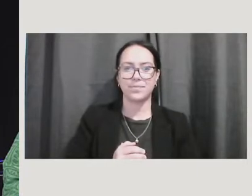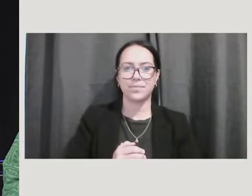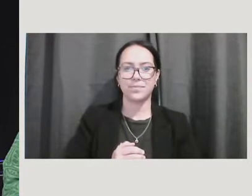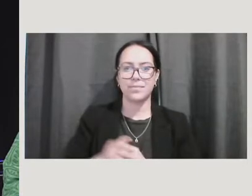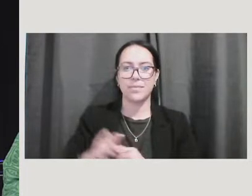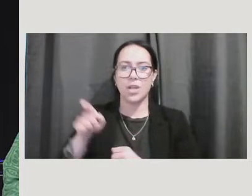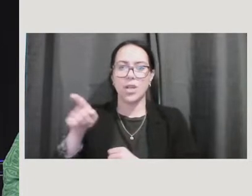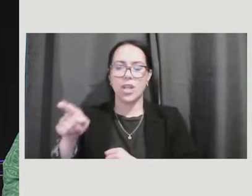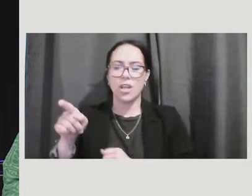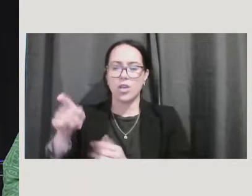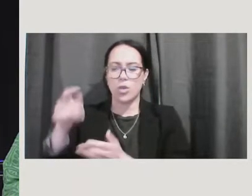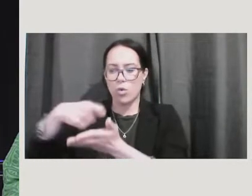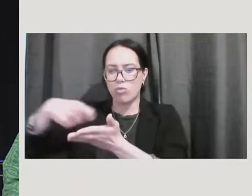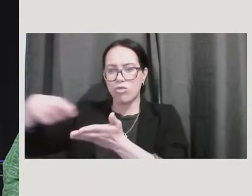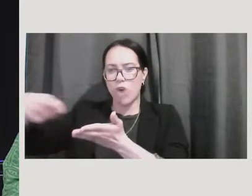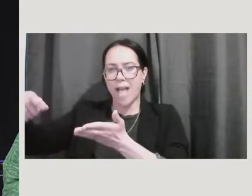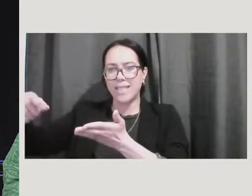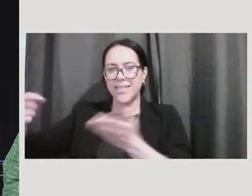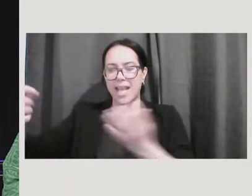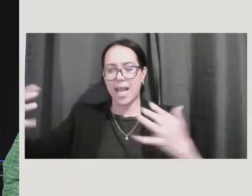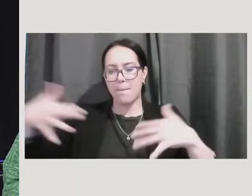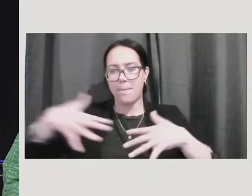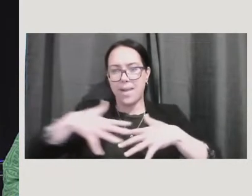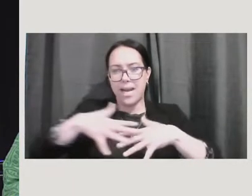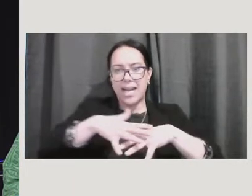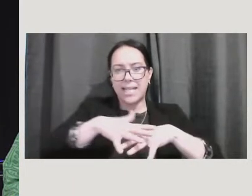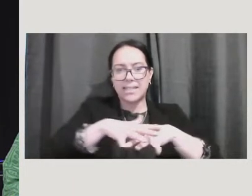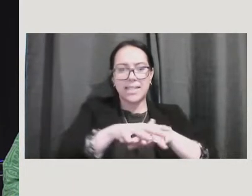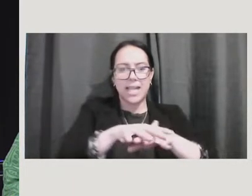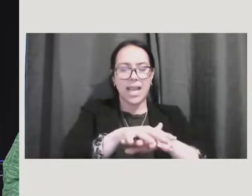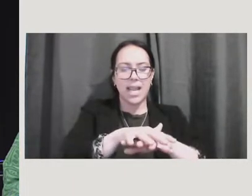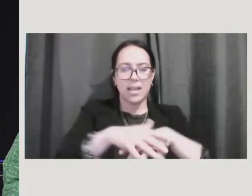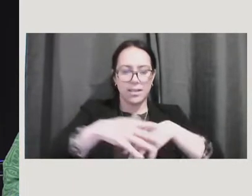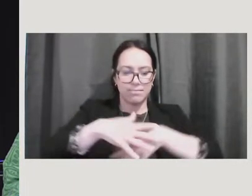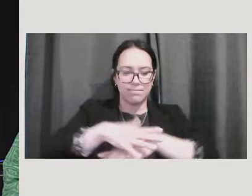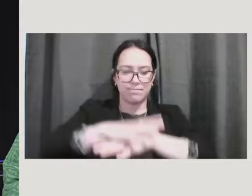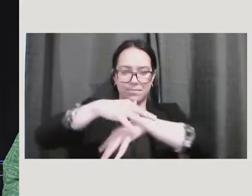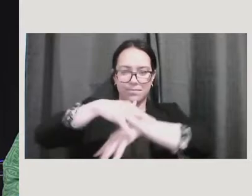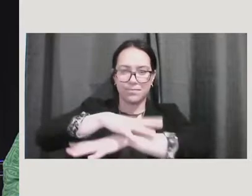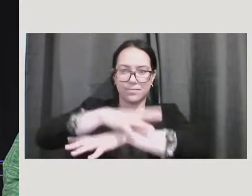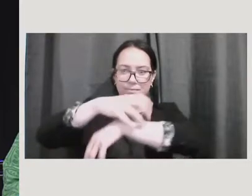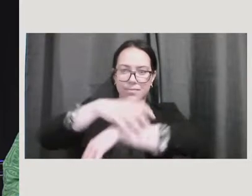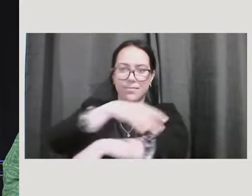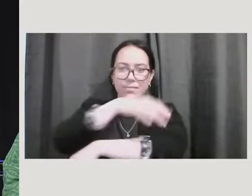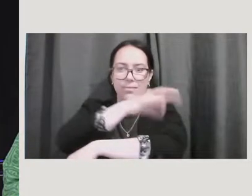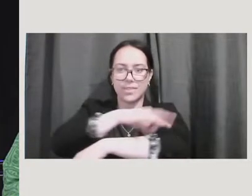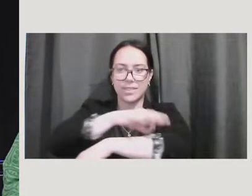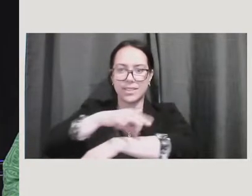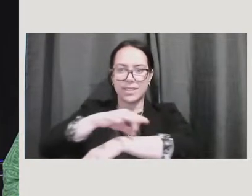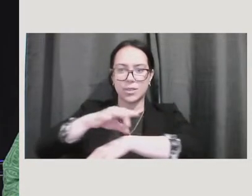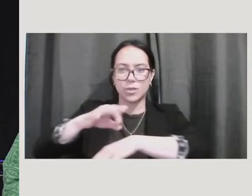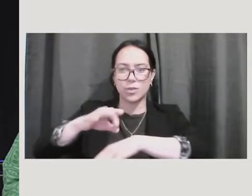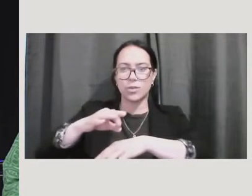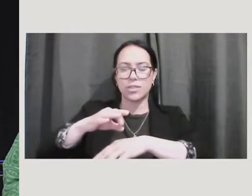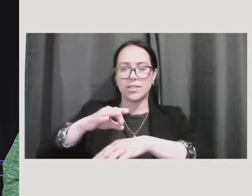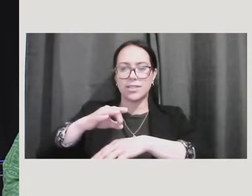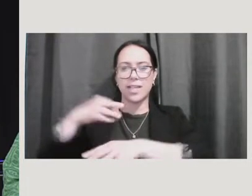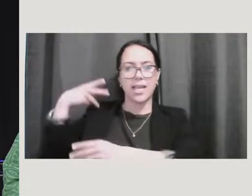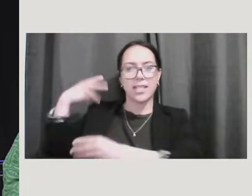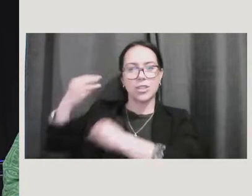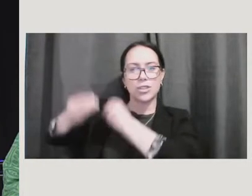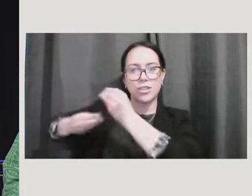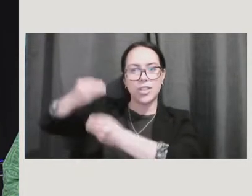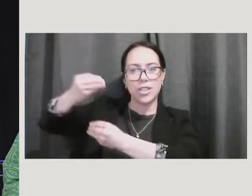blood tattooing stories of altered genealogies between the